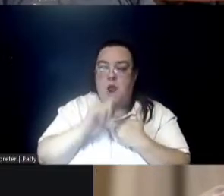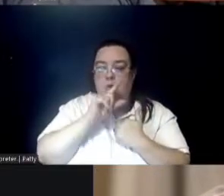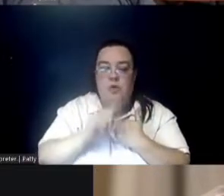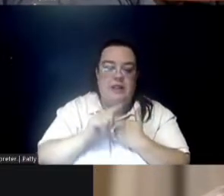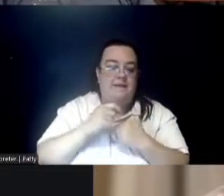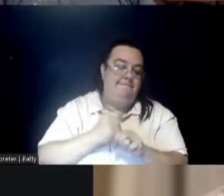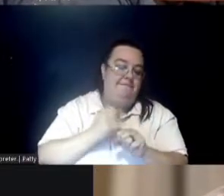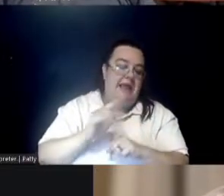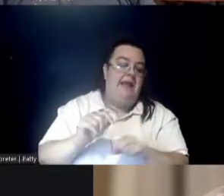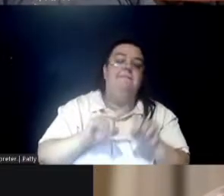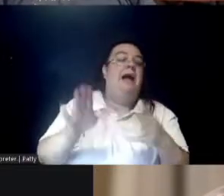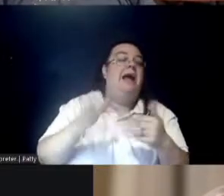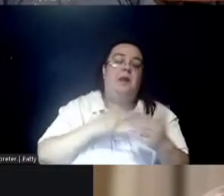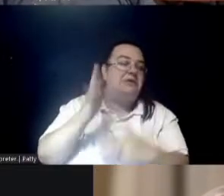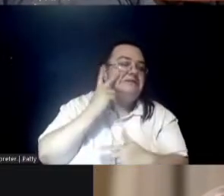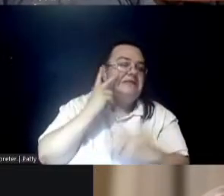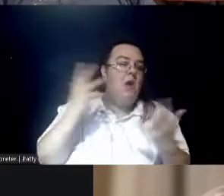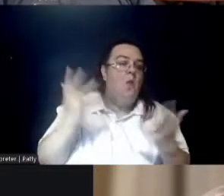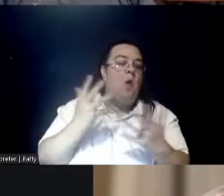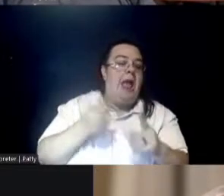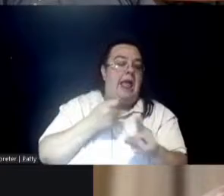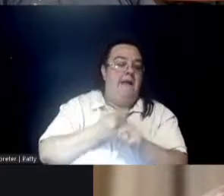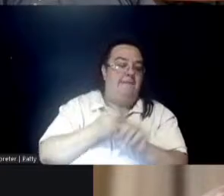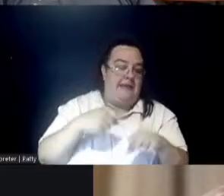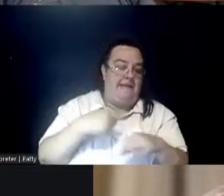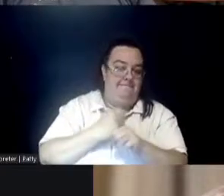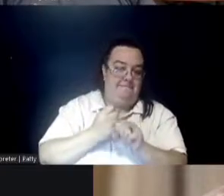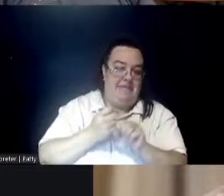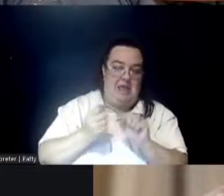Anyway, we'll see what kind of dent we can make in $11.5 million.